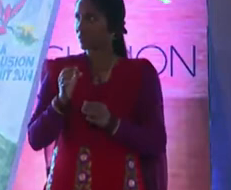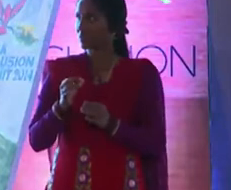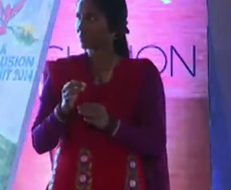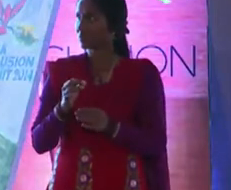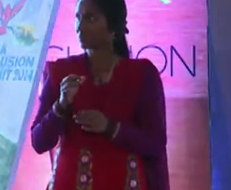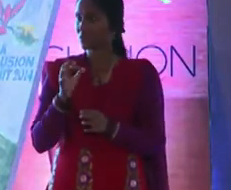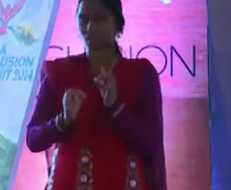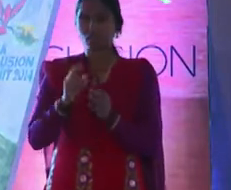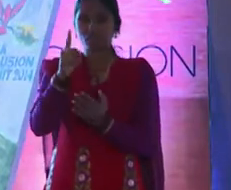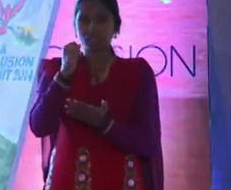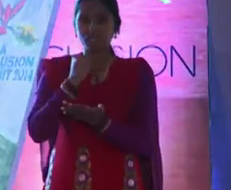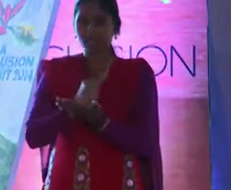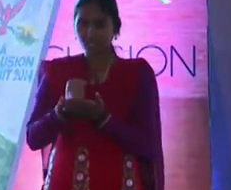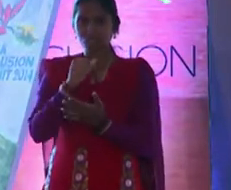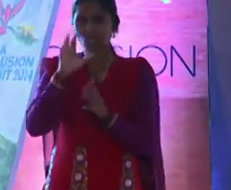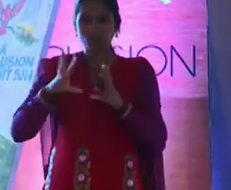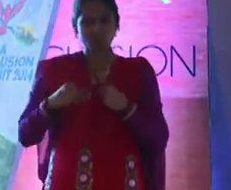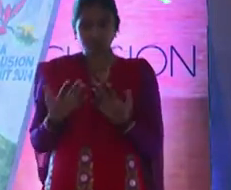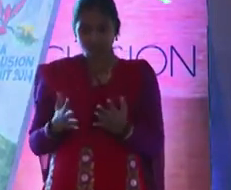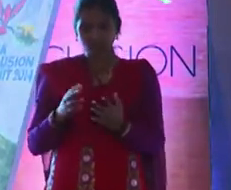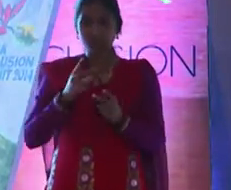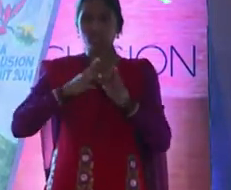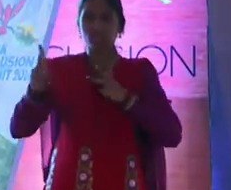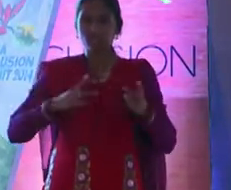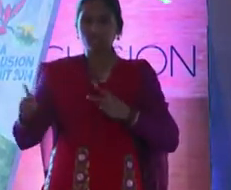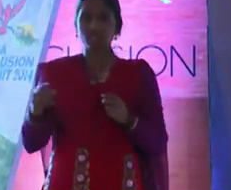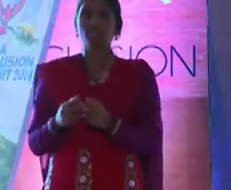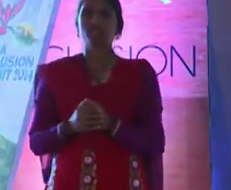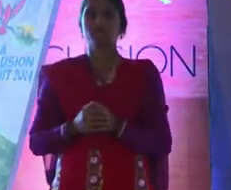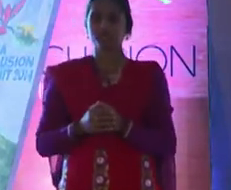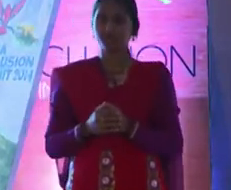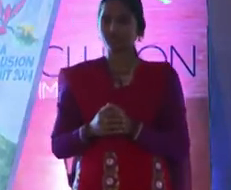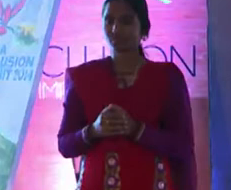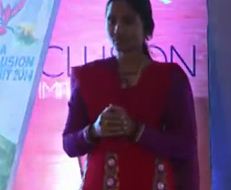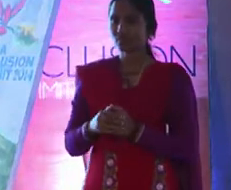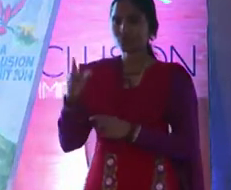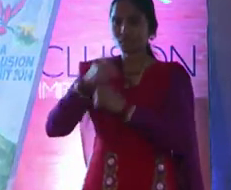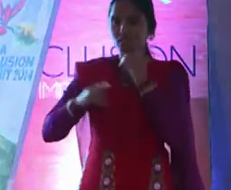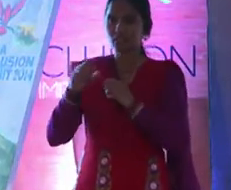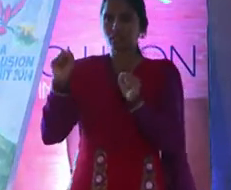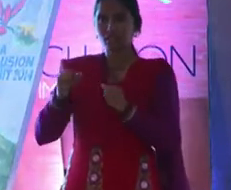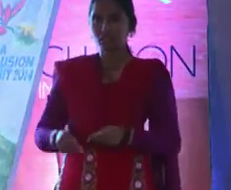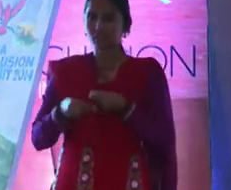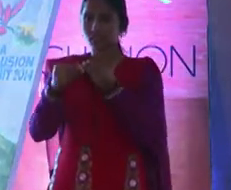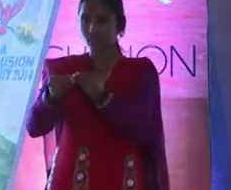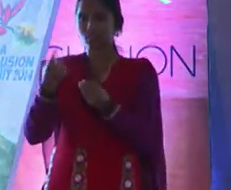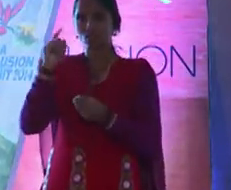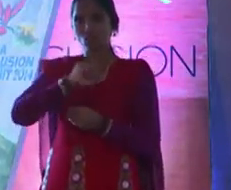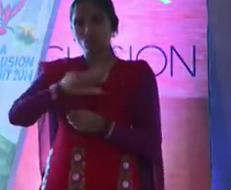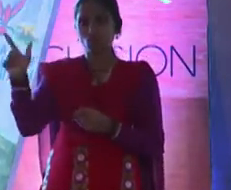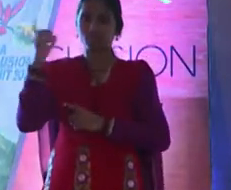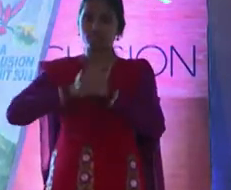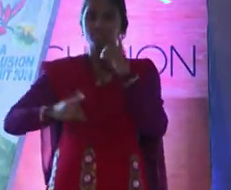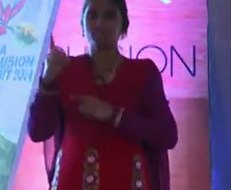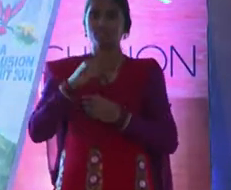will get sorted out if we have a national database which is owned by the Department of Disability Affairs, so that every person with disability is